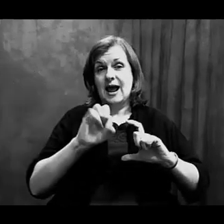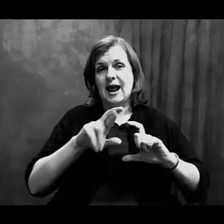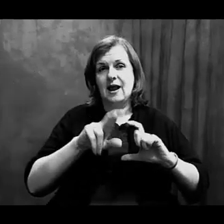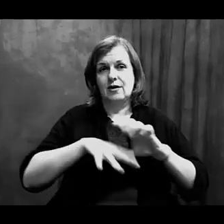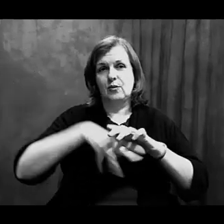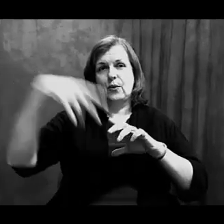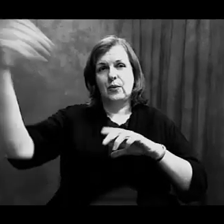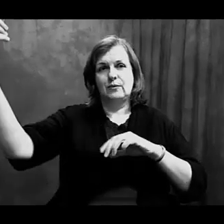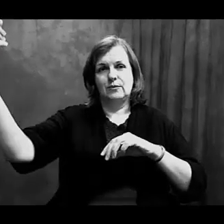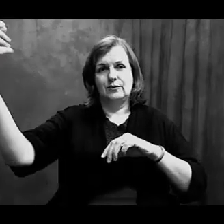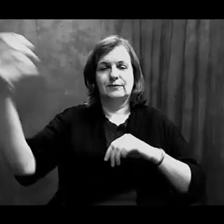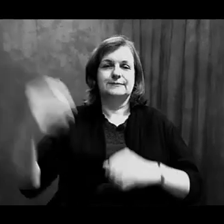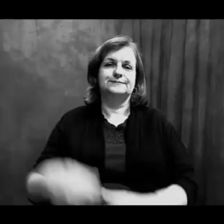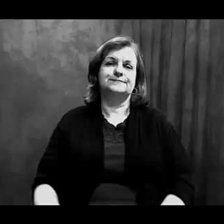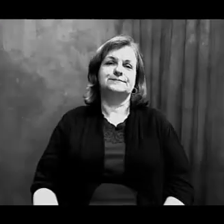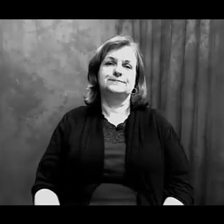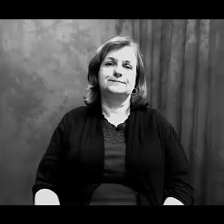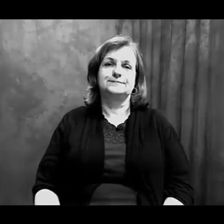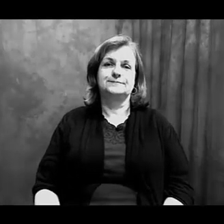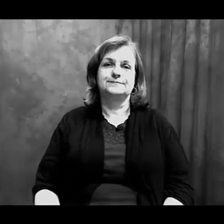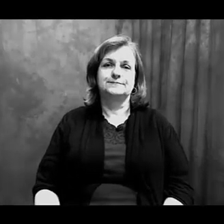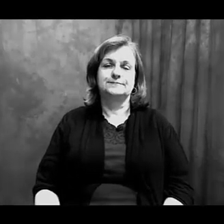Air wants to move out.